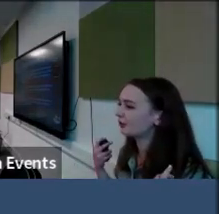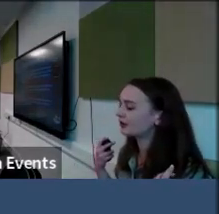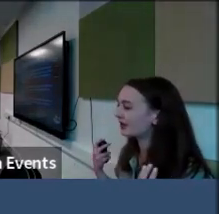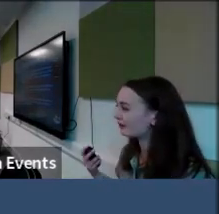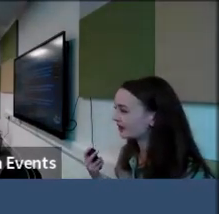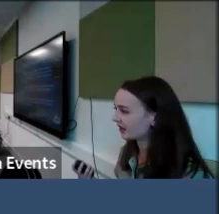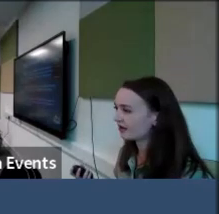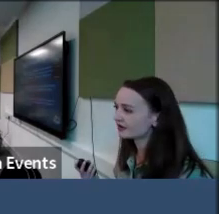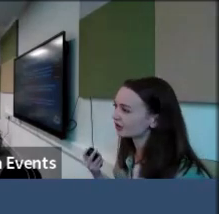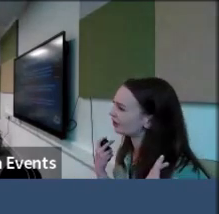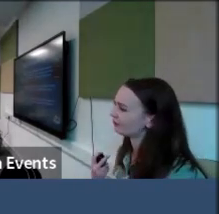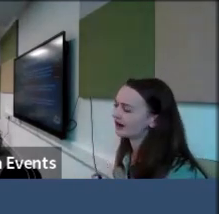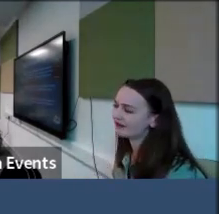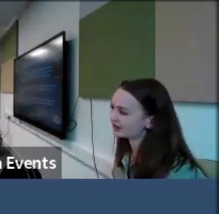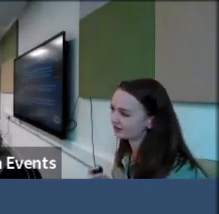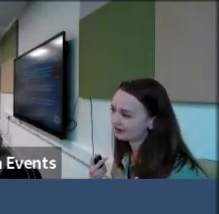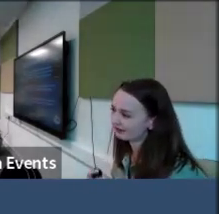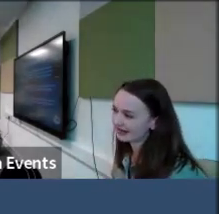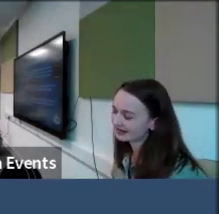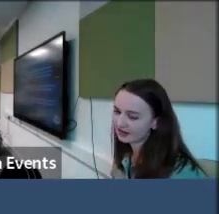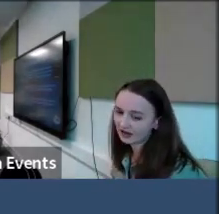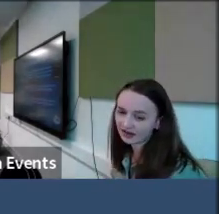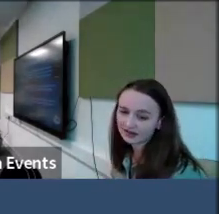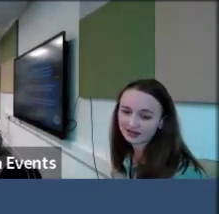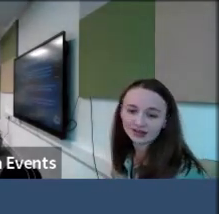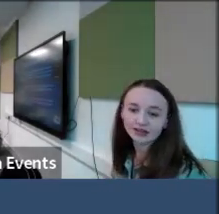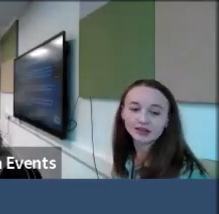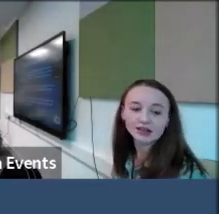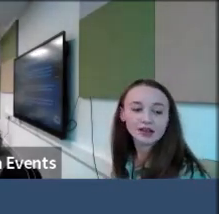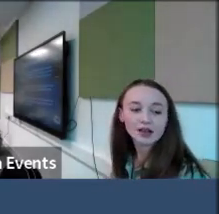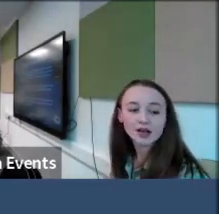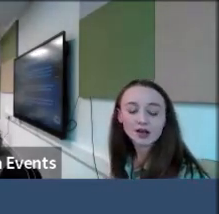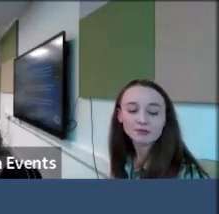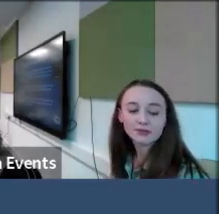people who self-disclose or who are wearing a sunflower lanyard.